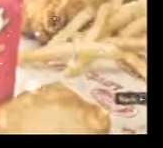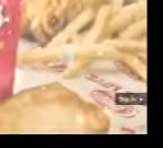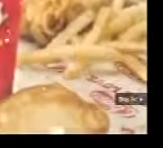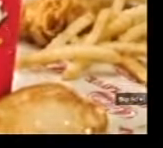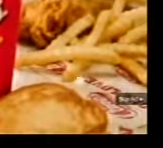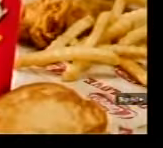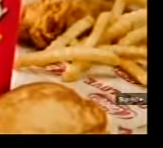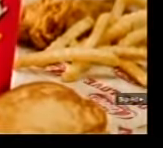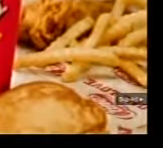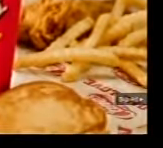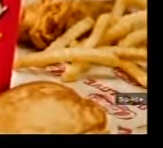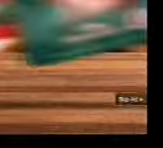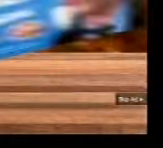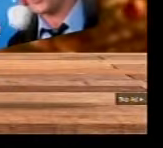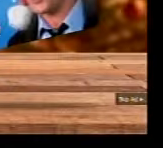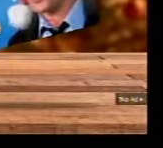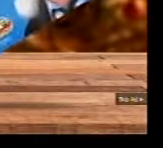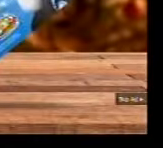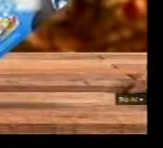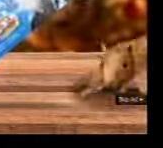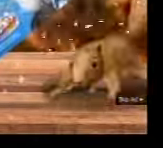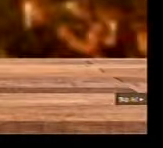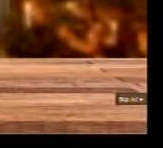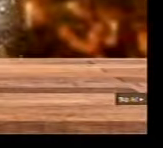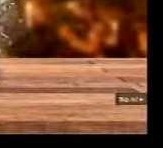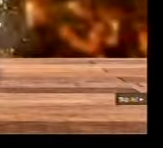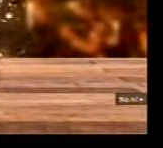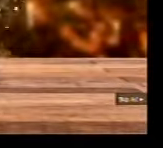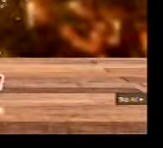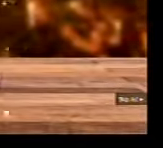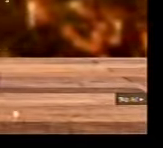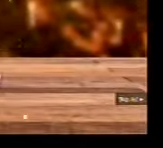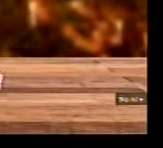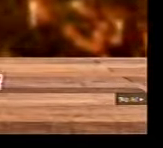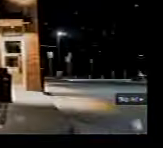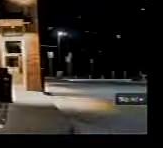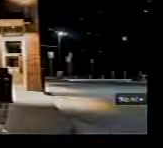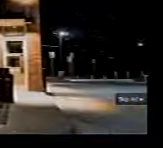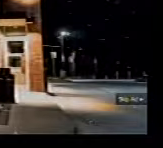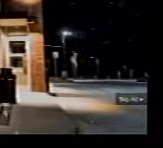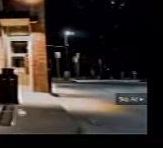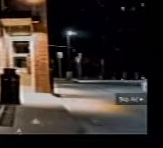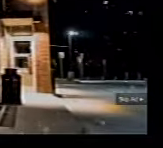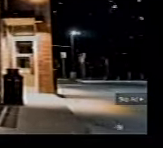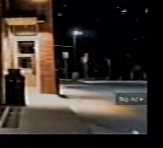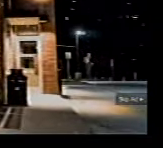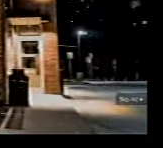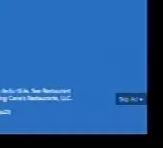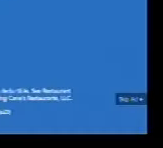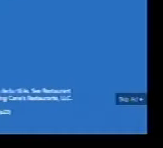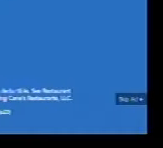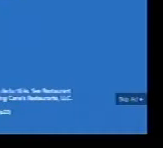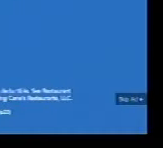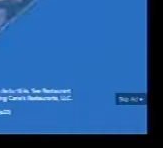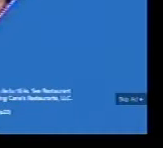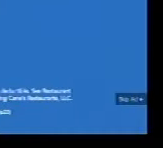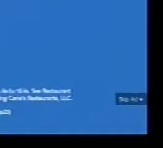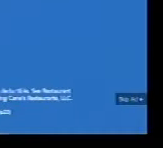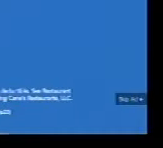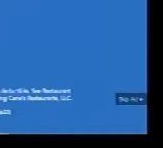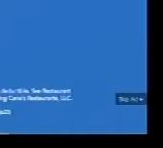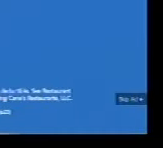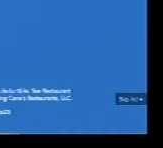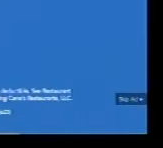Light up your holidays with Raising Cane's Chicken Fingers, gift cards, and plush puppies. Hap, hap, happy Christmas from Raising Cane's and